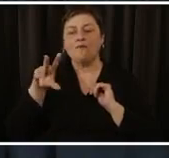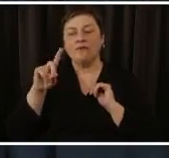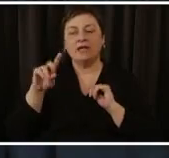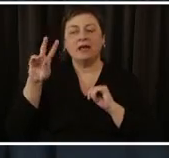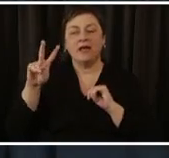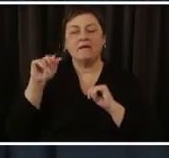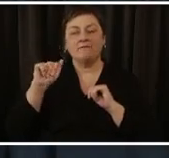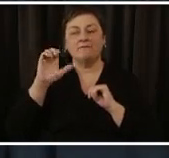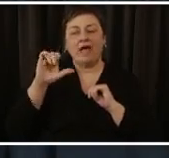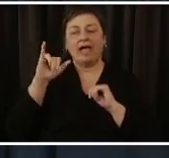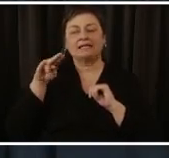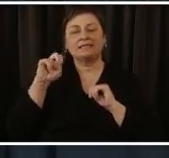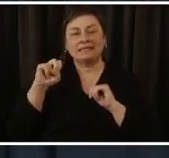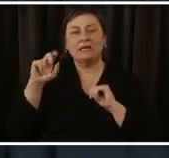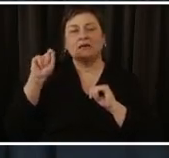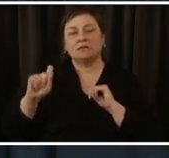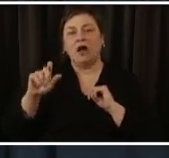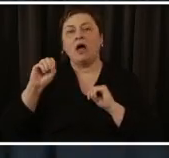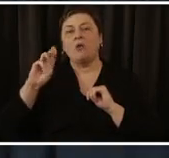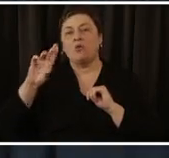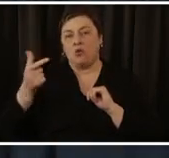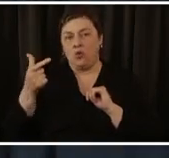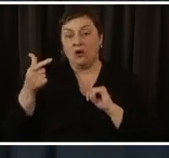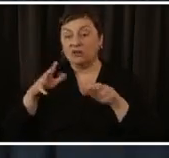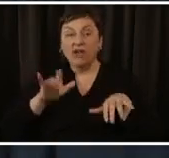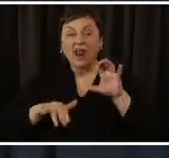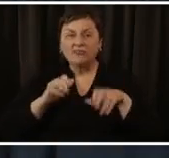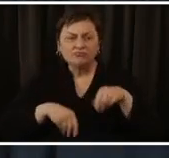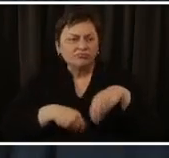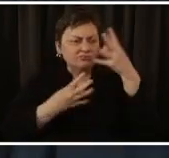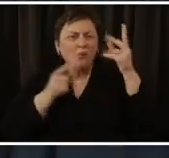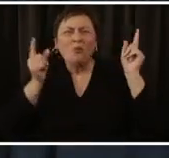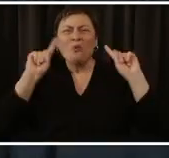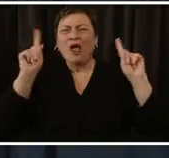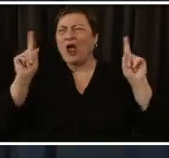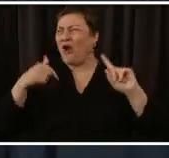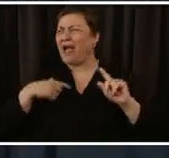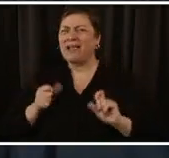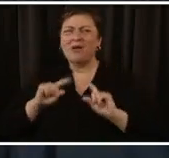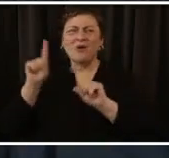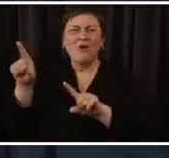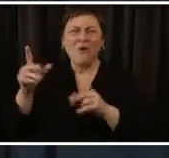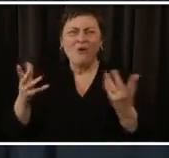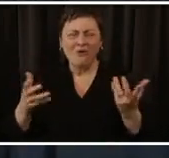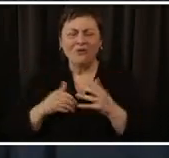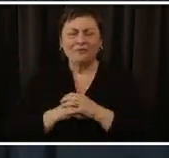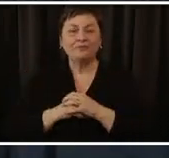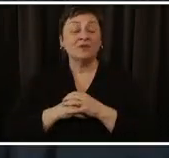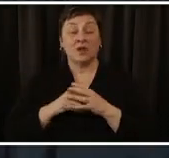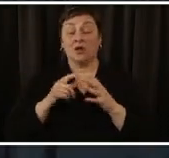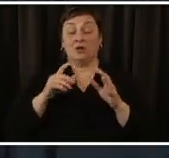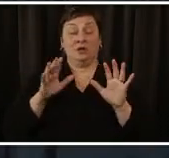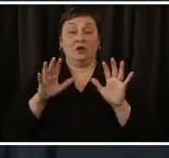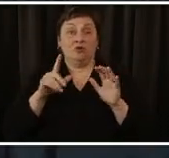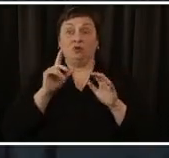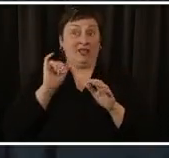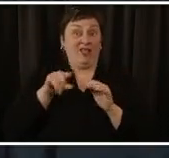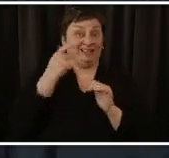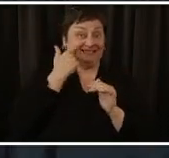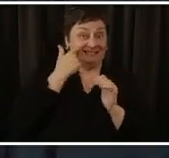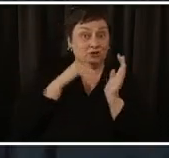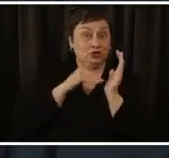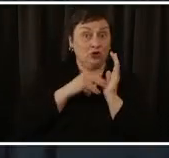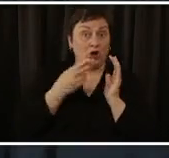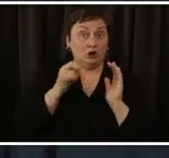cocovidvaccine.org. We are seeing just an amazing change in the difference between, as Dr. Herlihy talked